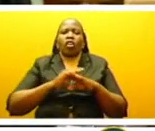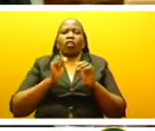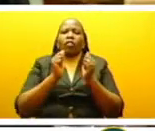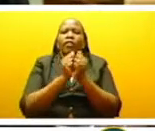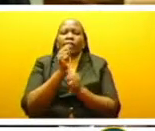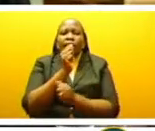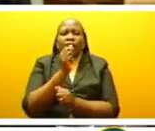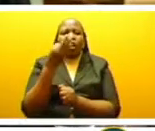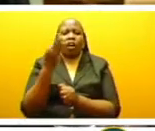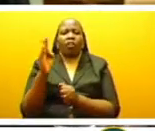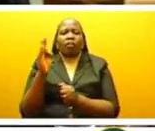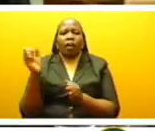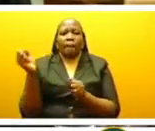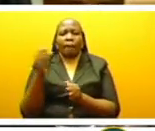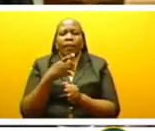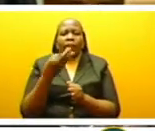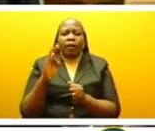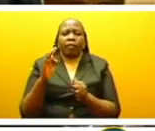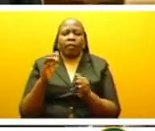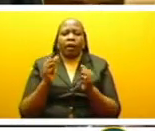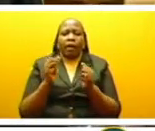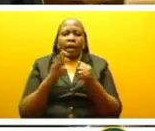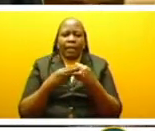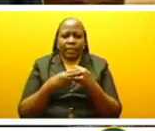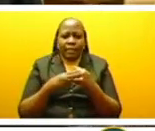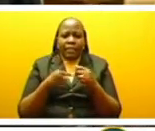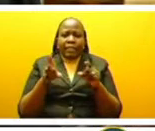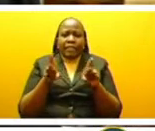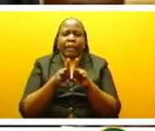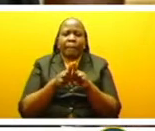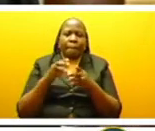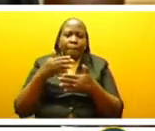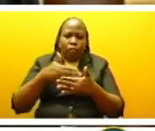as had been announced